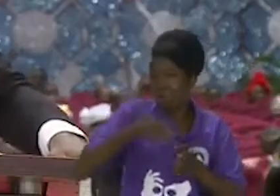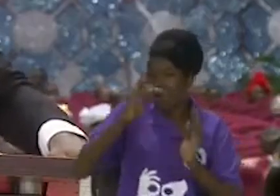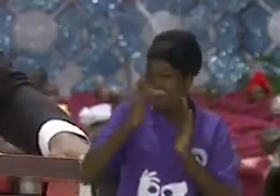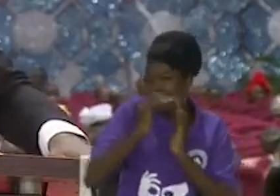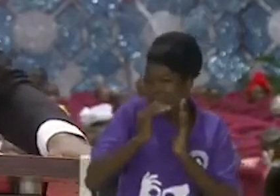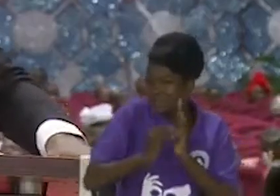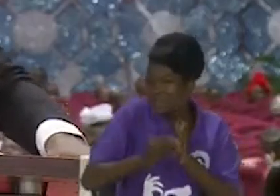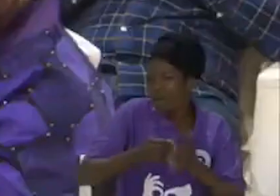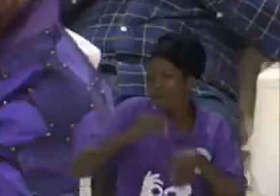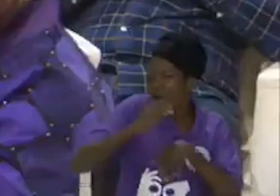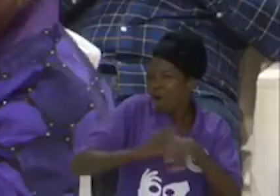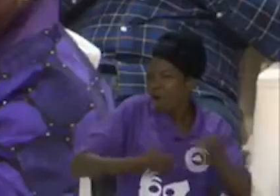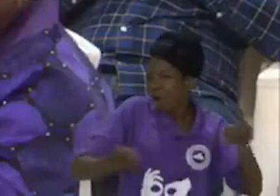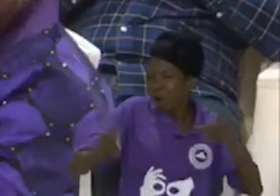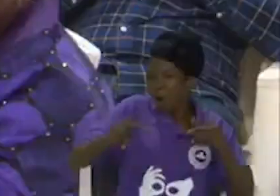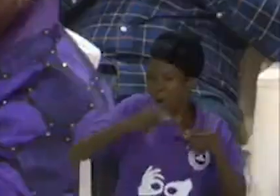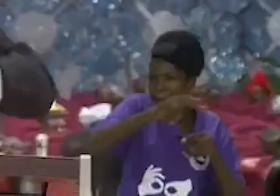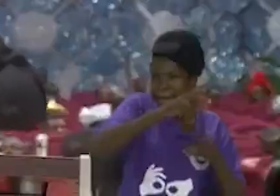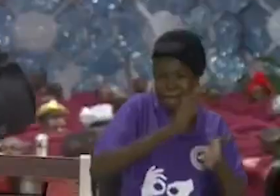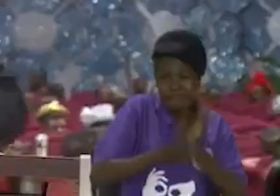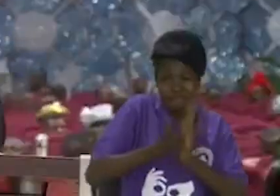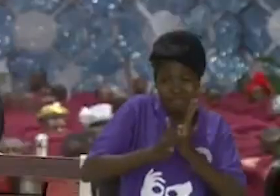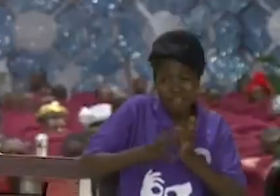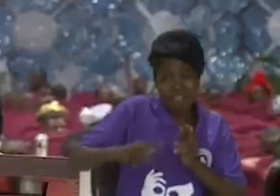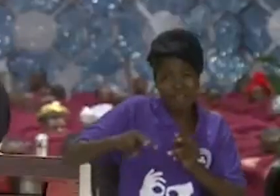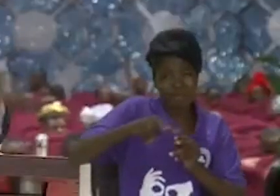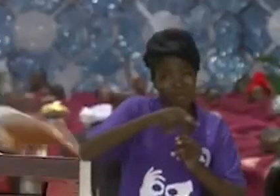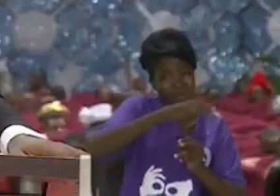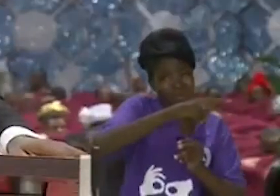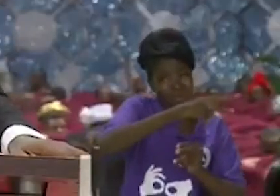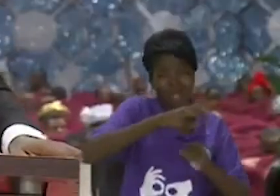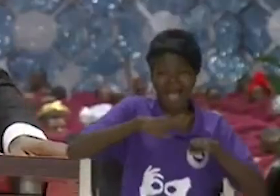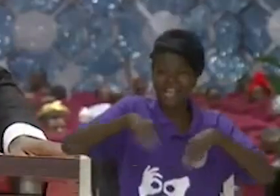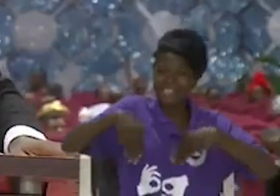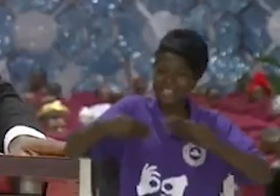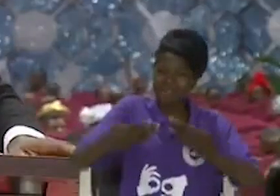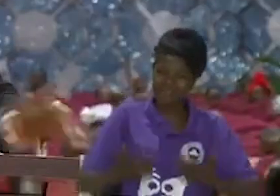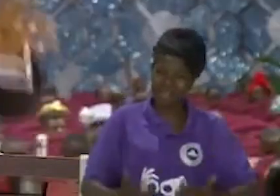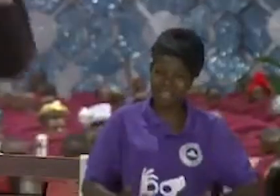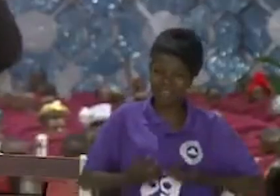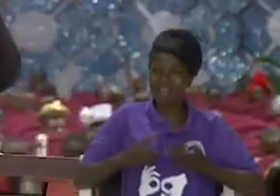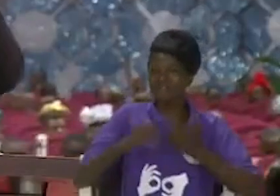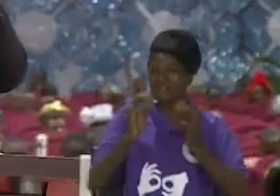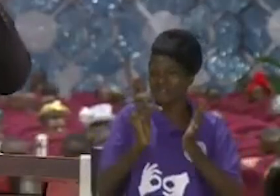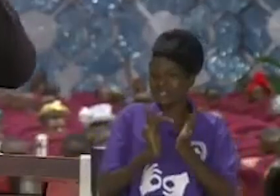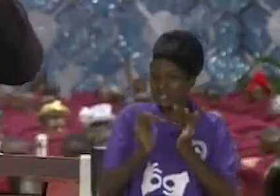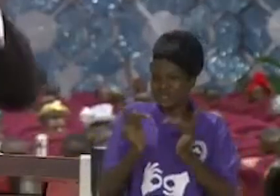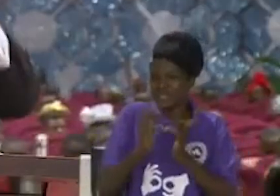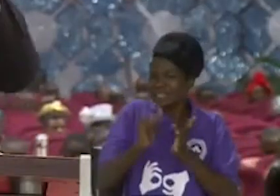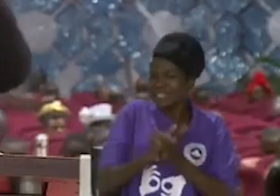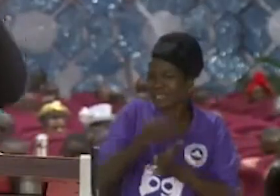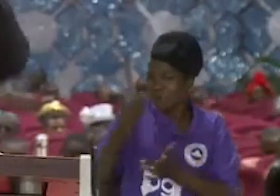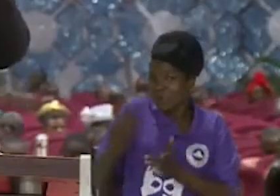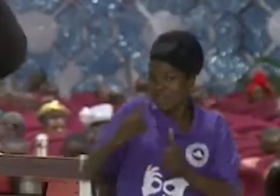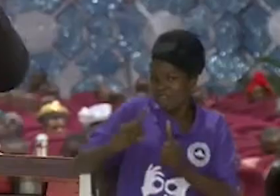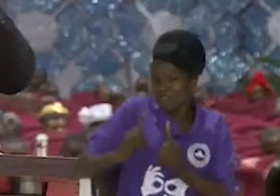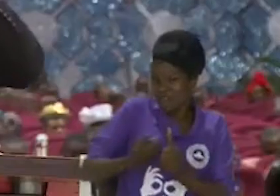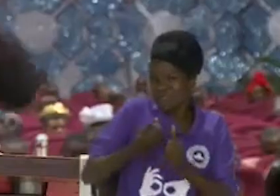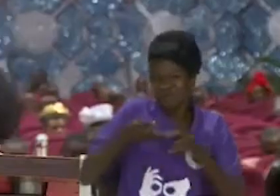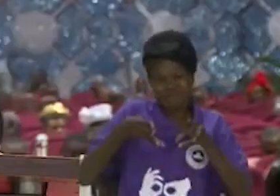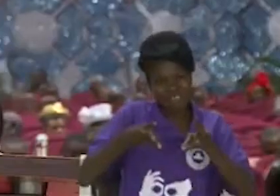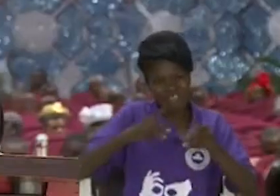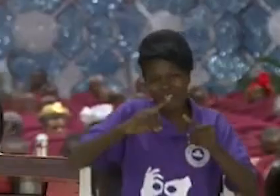that you are the first to leave your seat and run to the altar to give your life to Jesus. Because that is the first way, that is the first thing